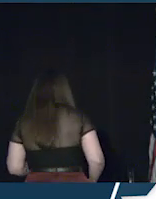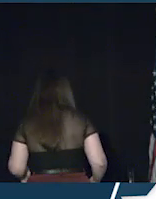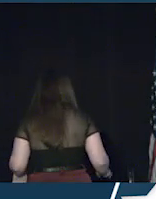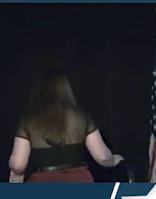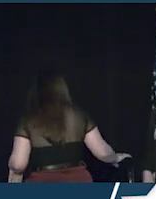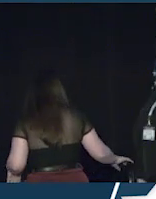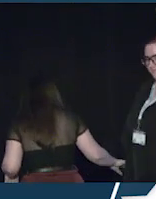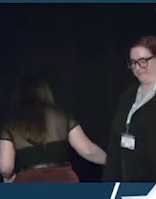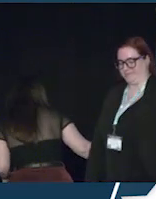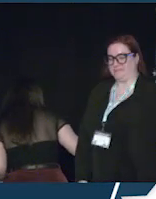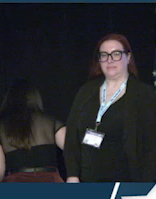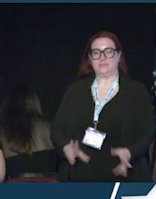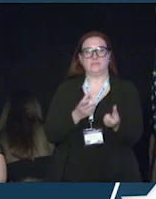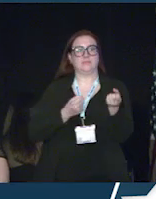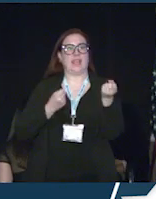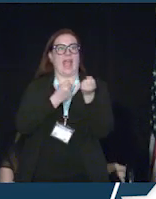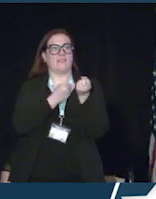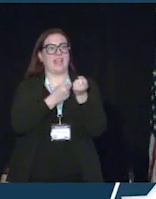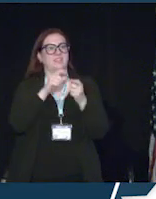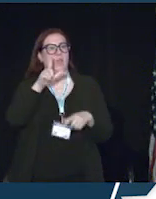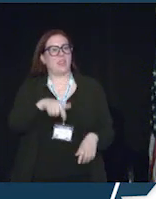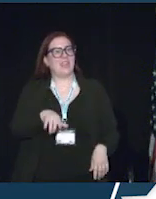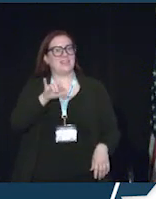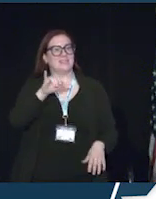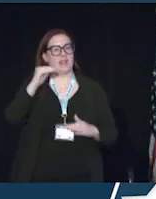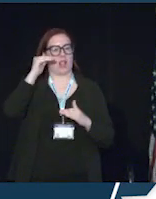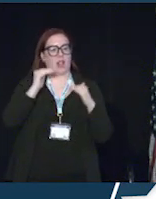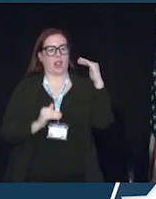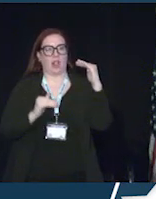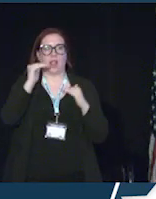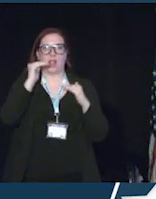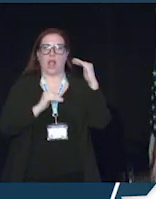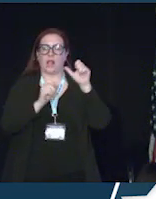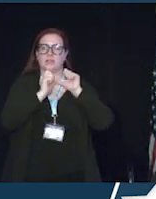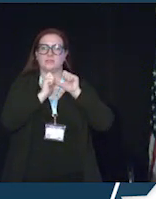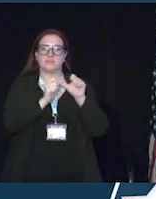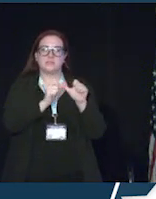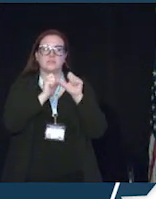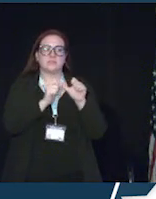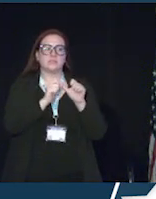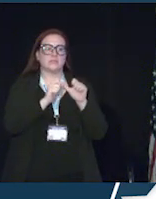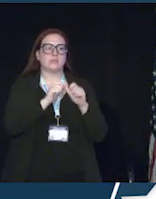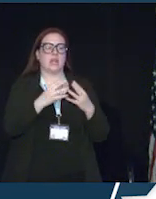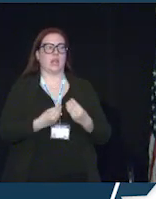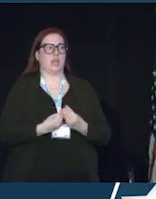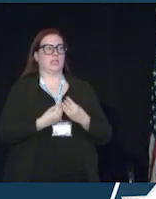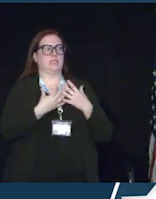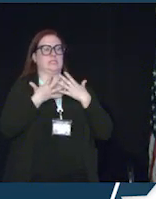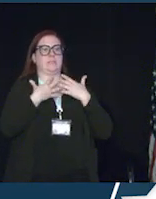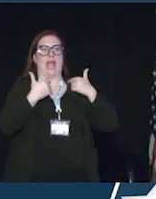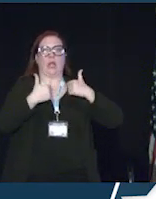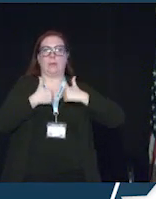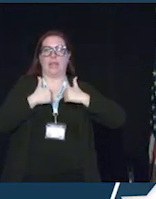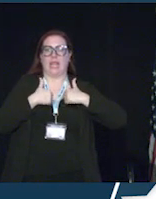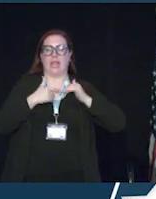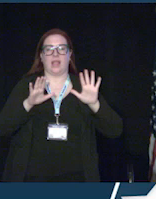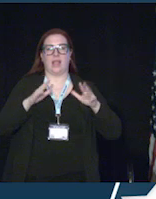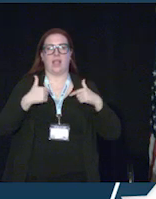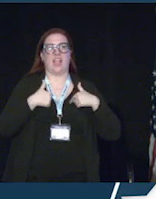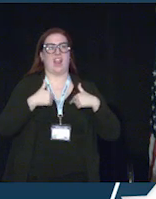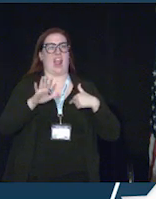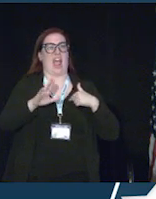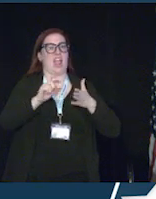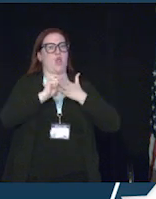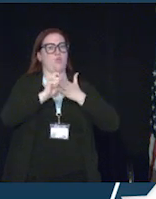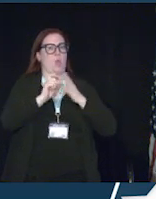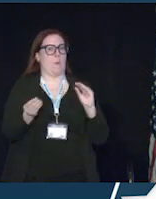anyone else. This inequality is what, quote unquote, inspired me. As I learned more about